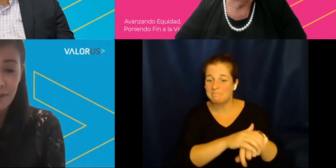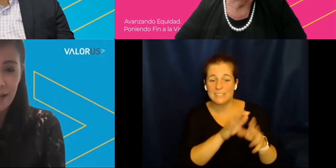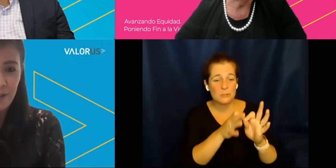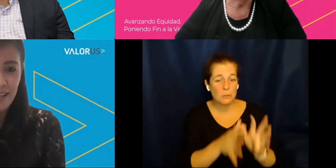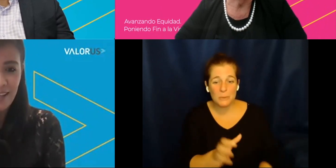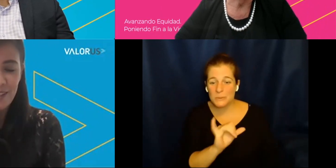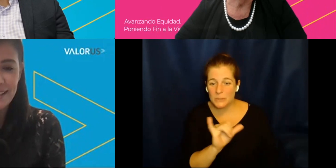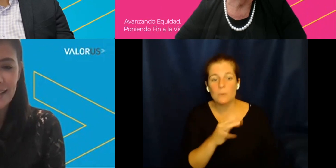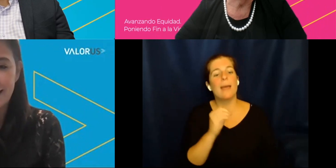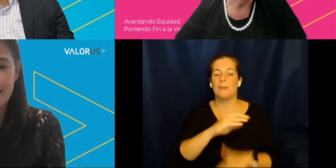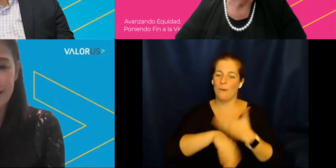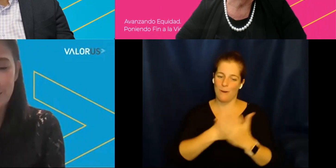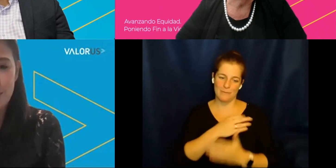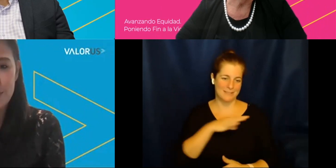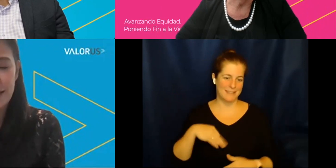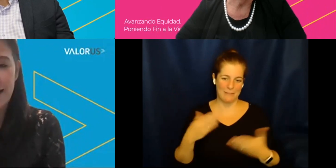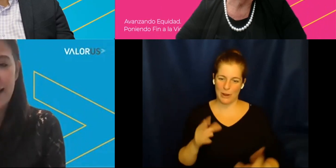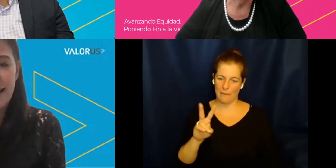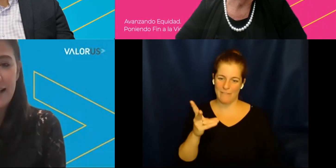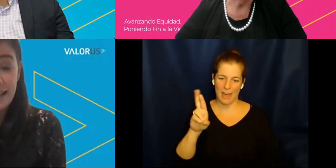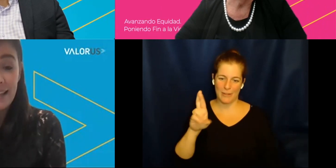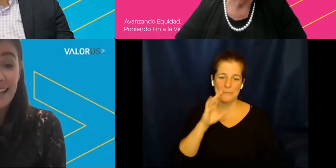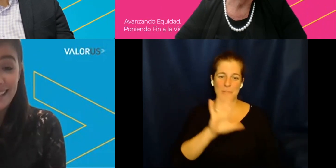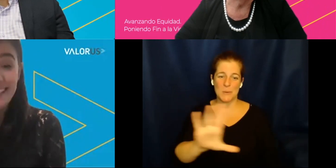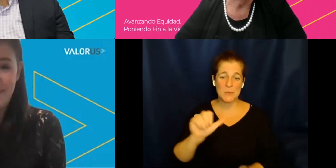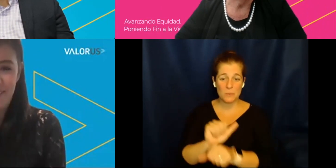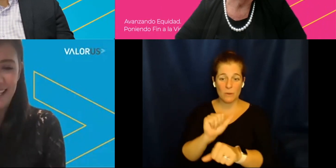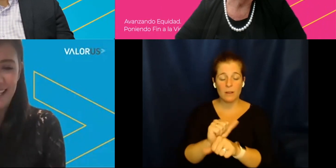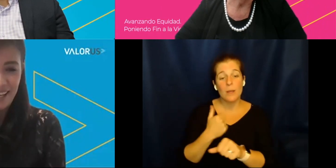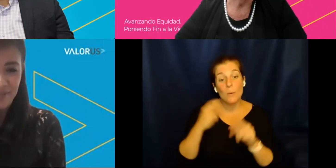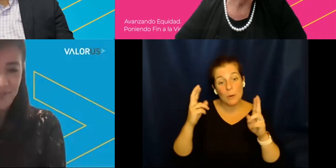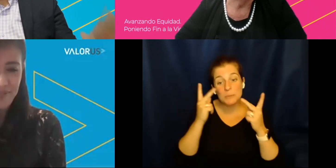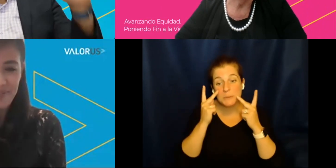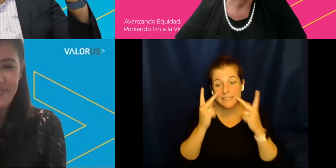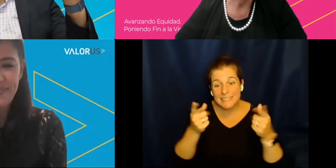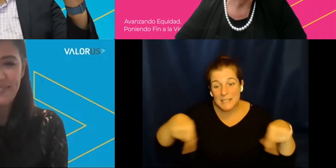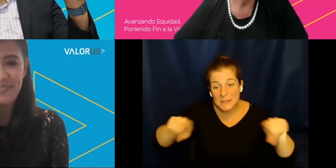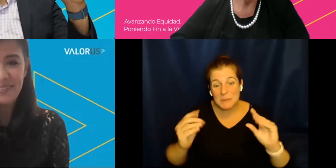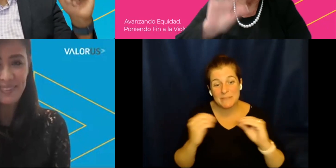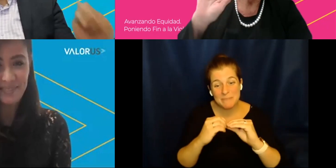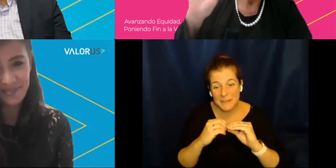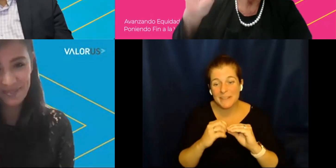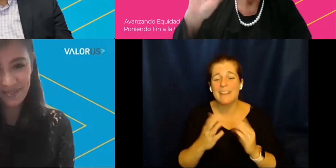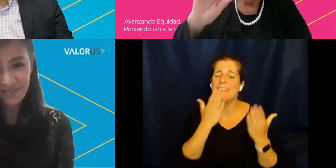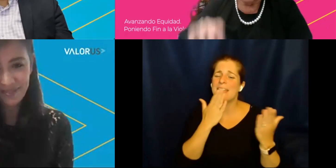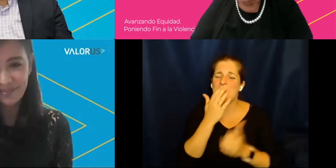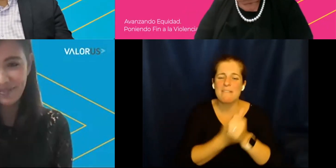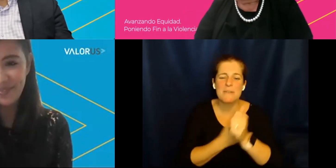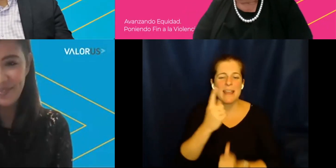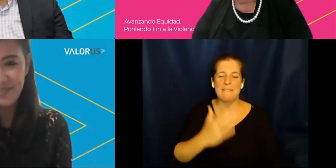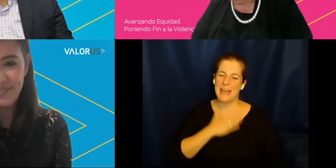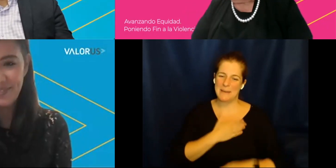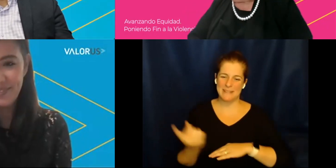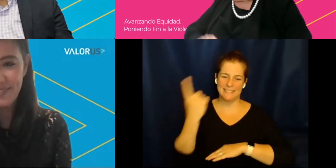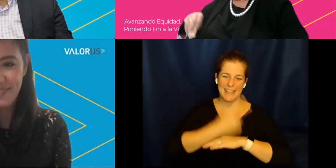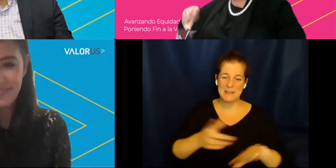the staff at Valor for your efforts. We hope to continue seeing you. Thanks, everyone. Thank you so much. Have a happy day. Thank